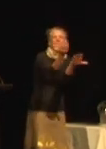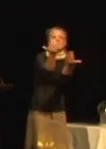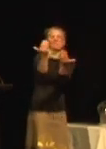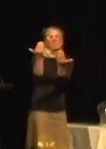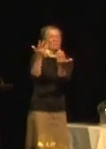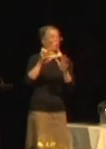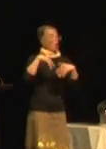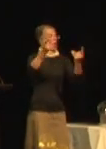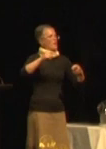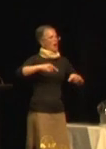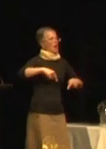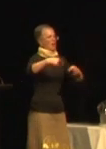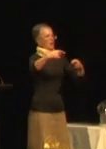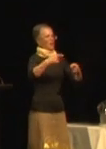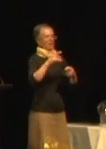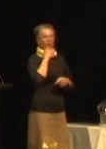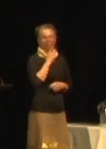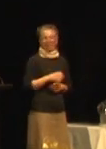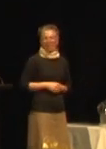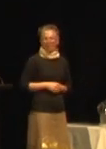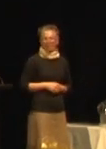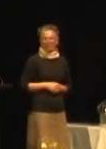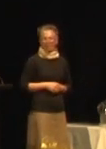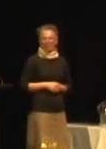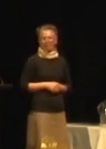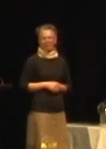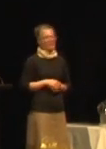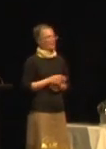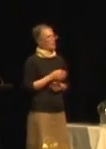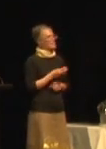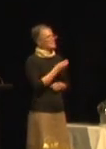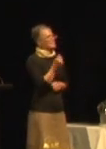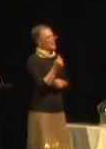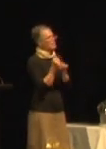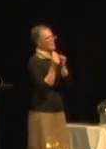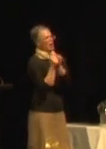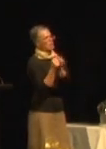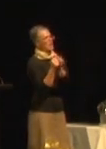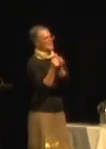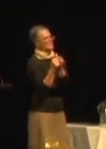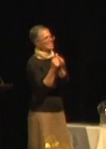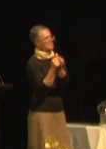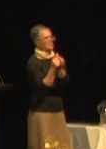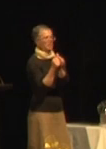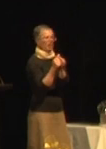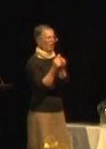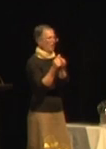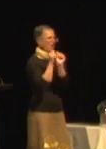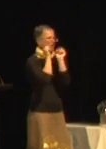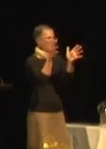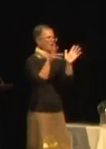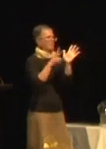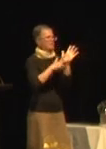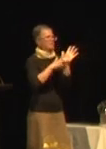challenges. We'll start the activation by asking some of our friends who are already well-known vloggers to ask their